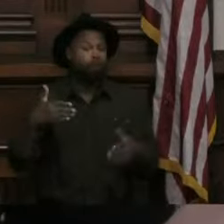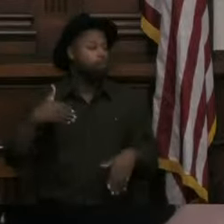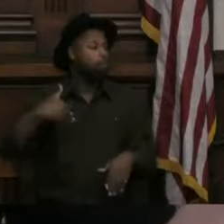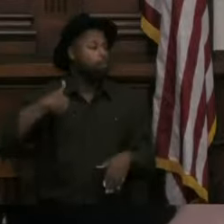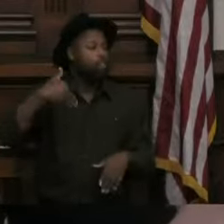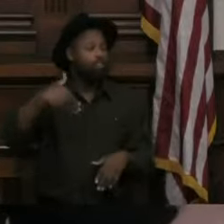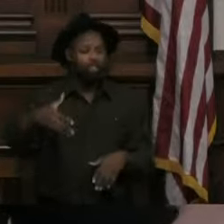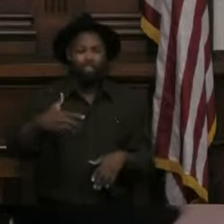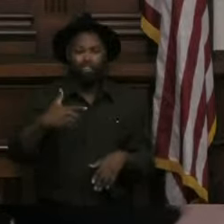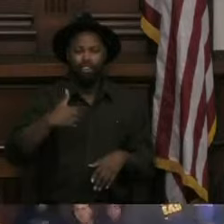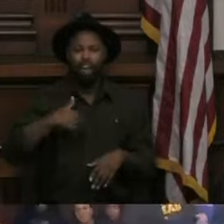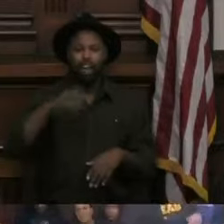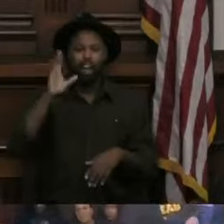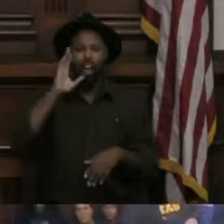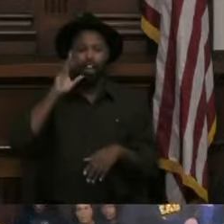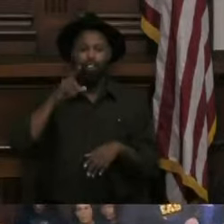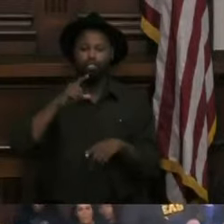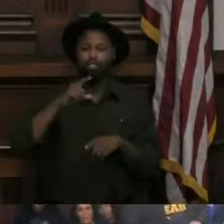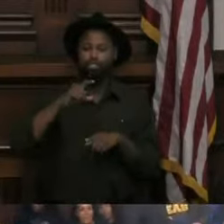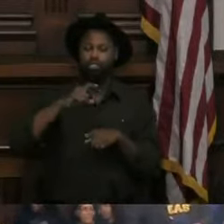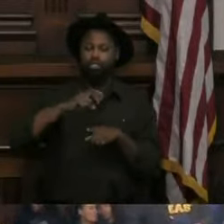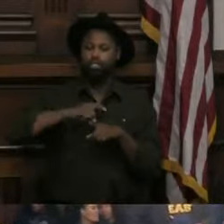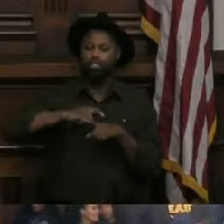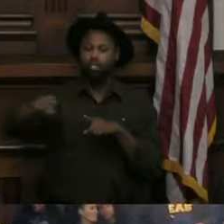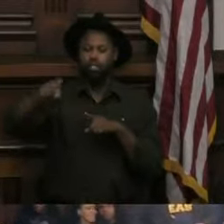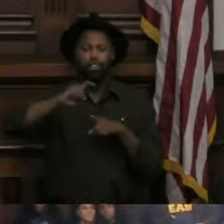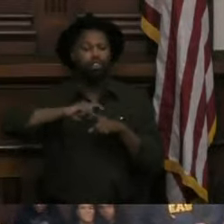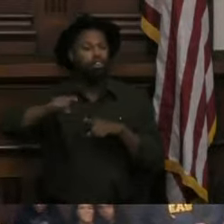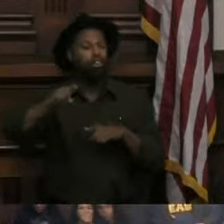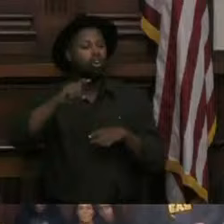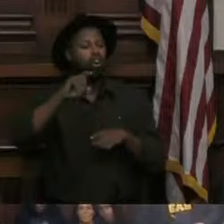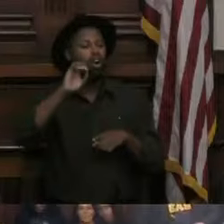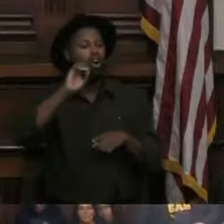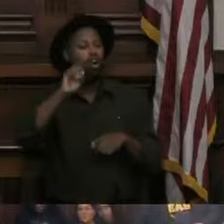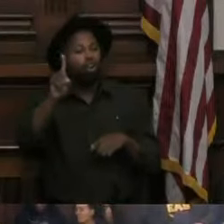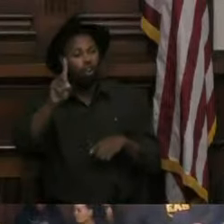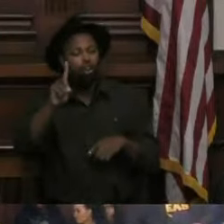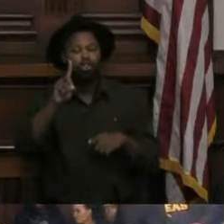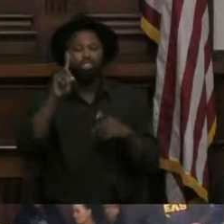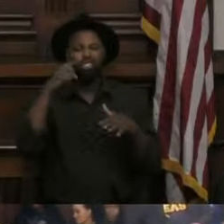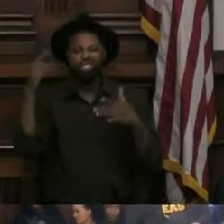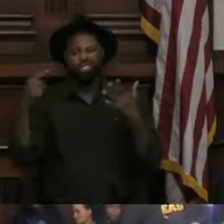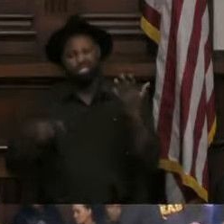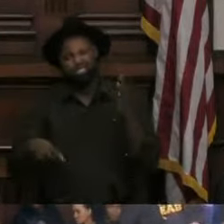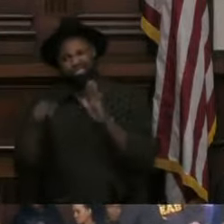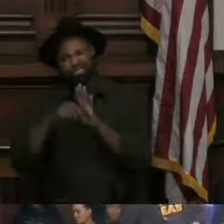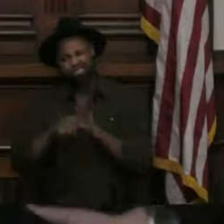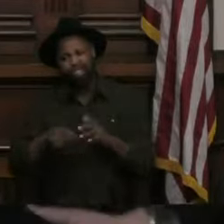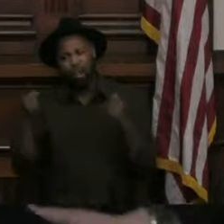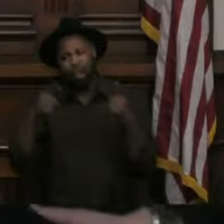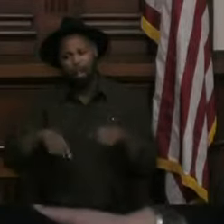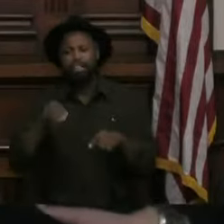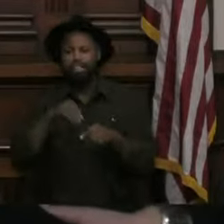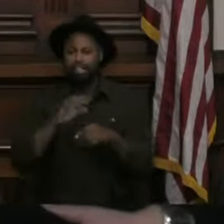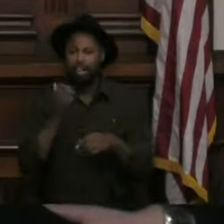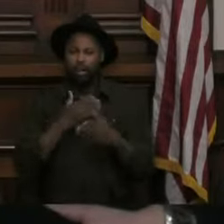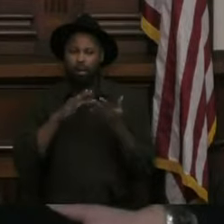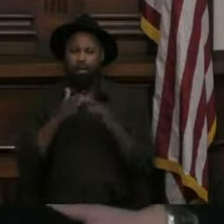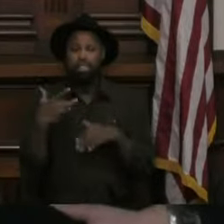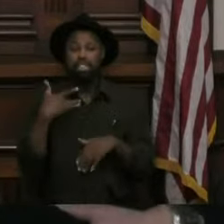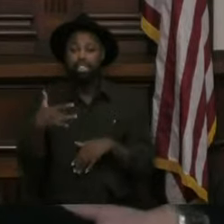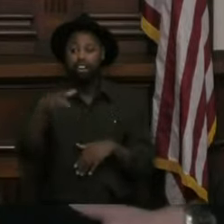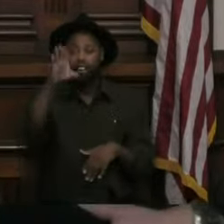have to make phone calls related to opioid overdoses and other things that happen in our community. And it is our fire department that is